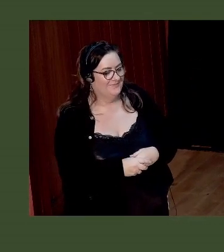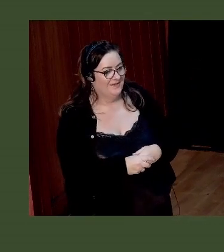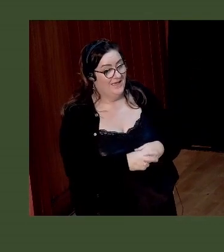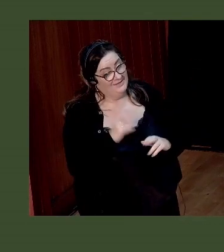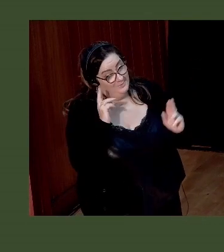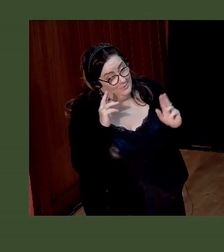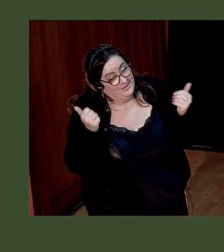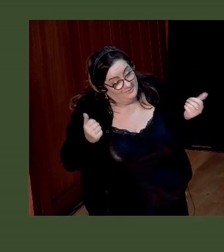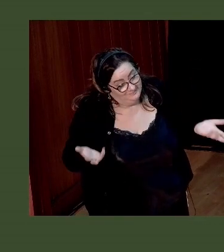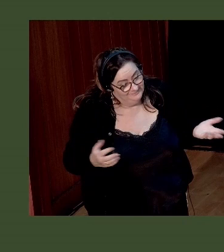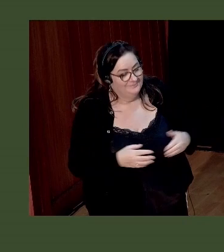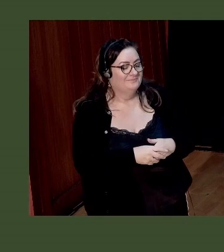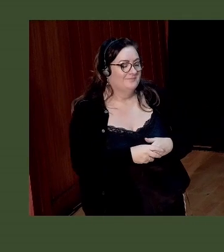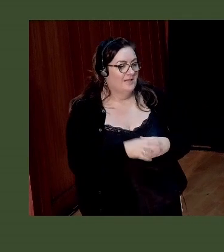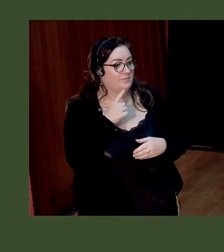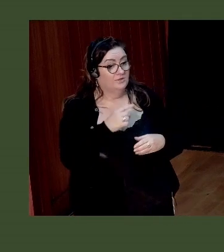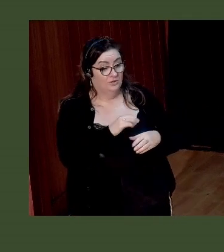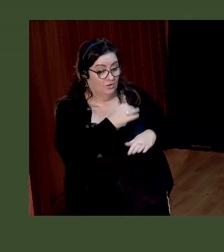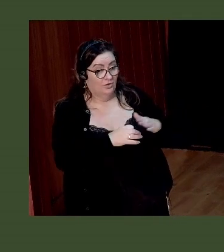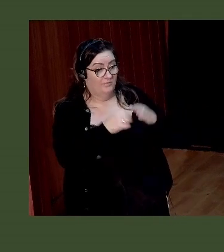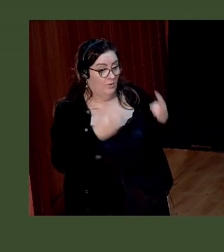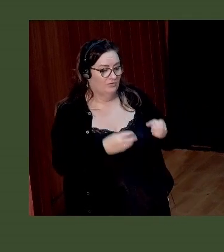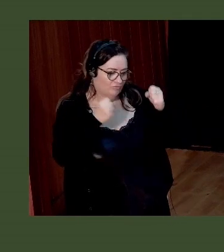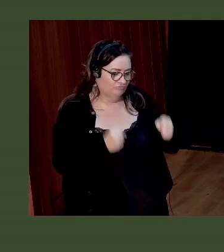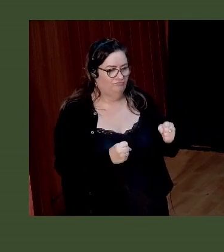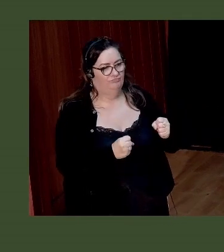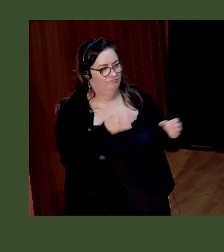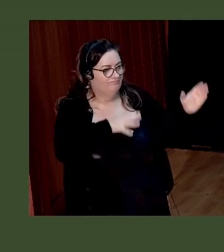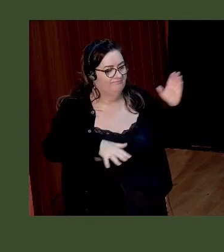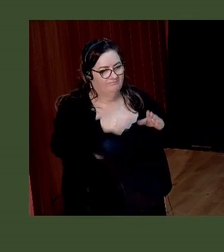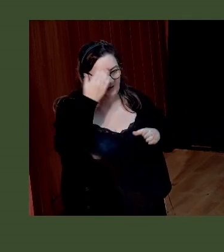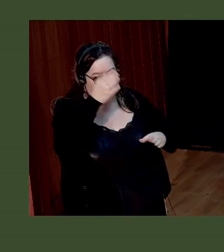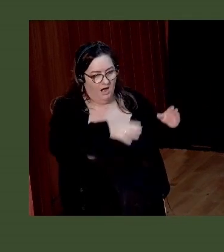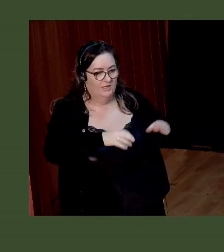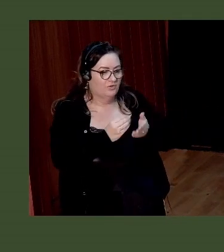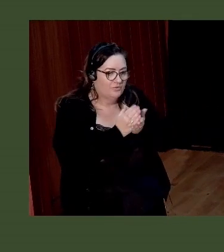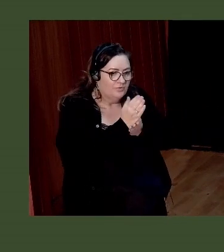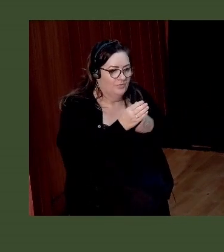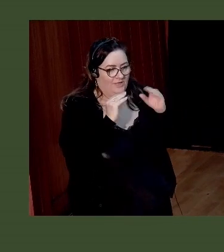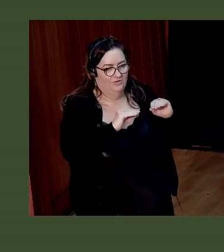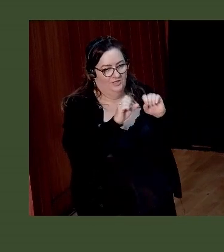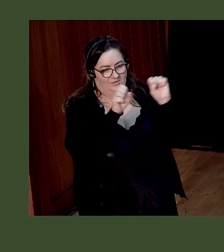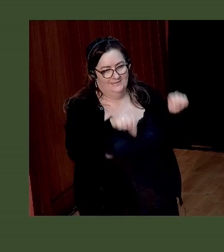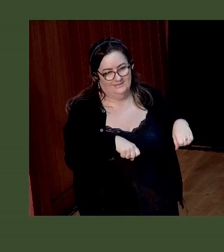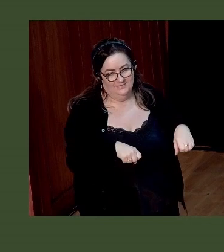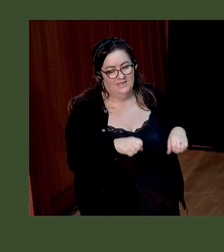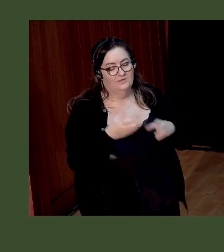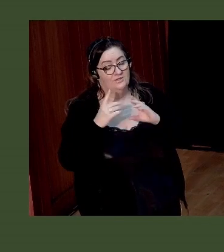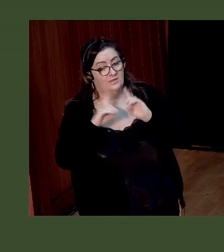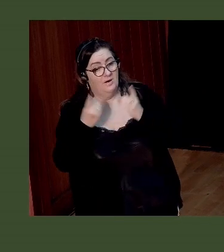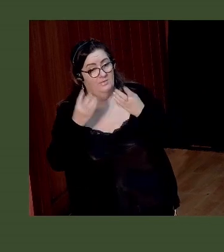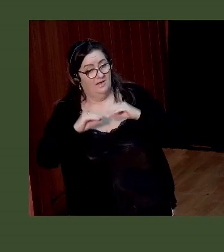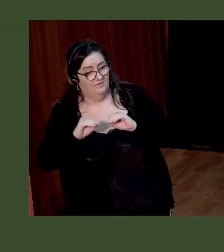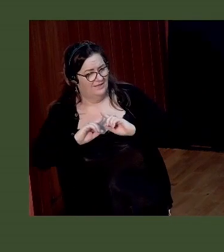And supposedly so in any way. The government wanted to strengthen and raise the standard of the Irish language in the country through the education system, and to that end, the Department of